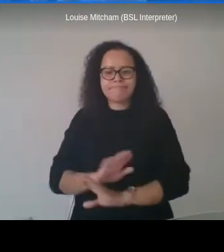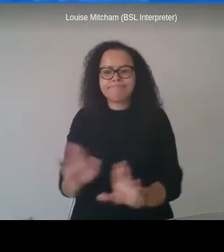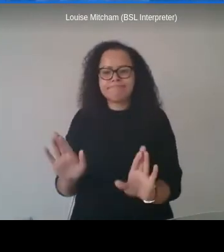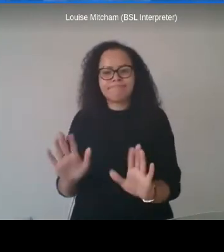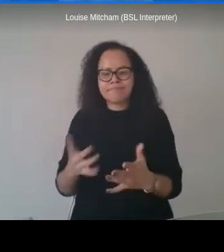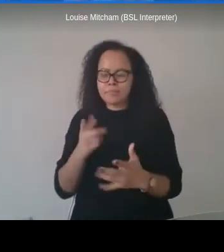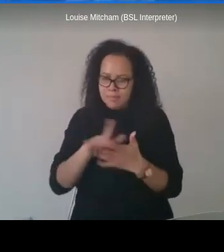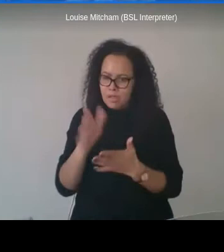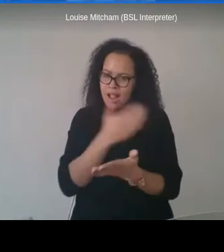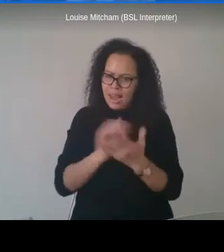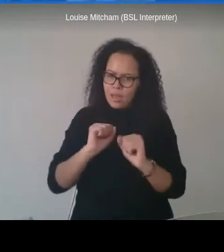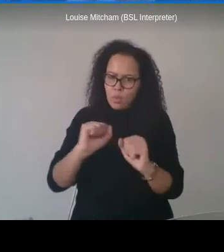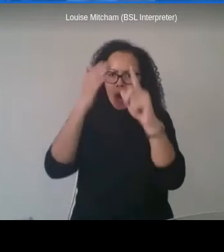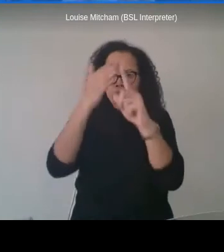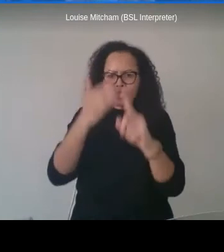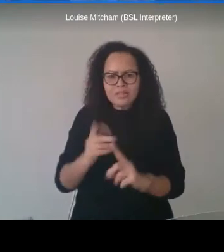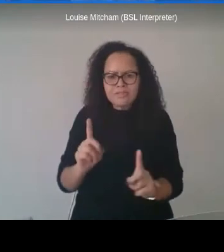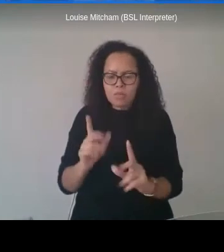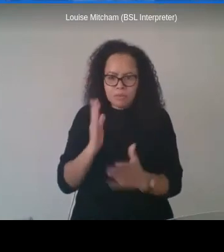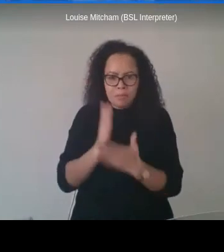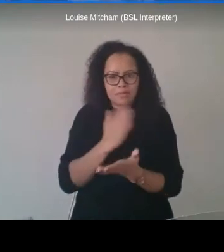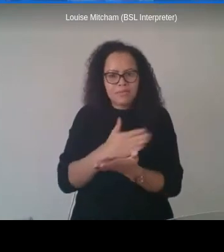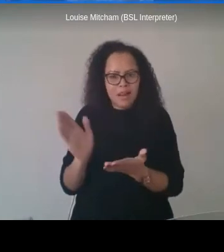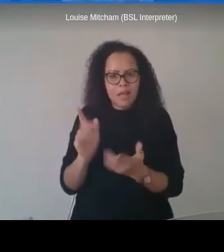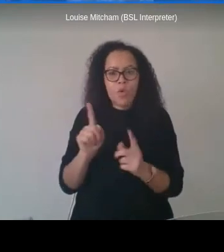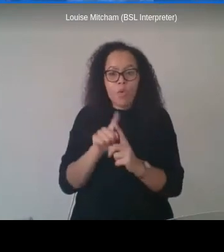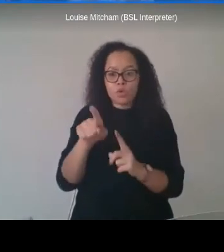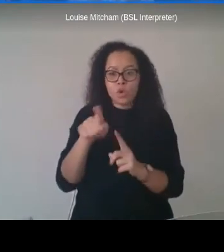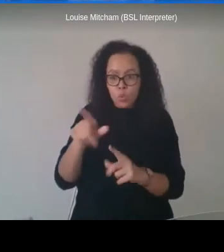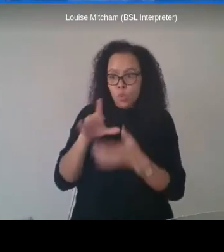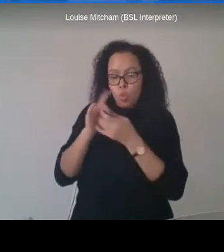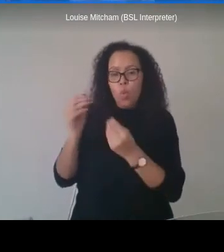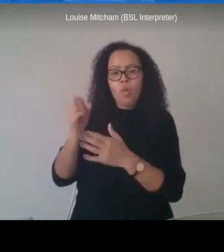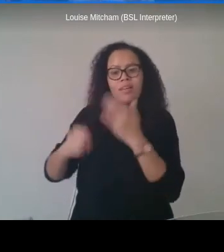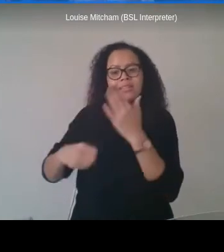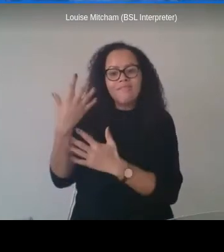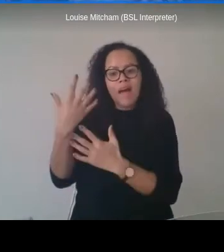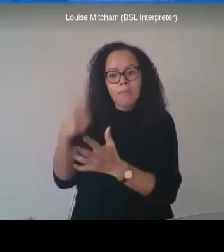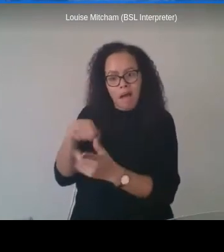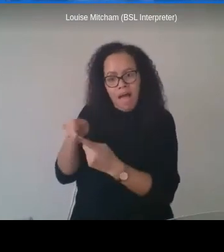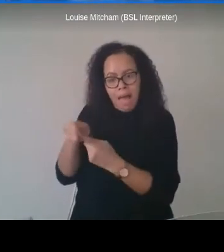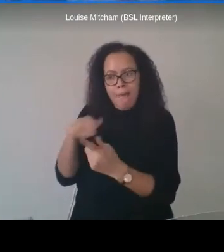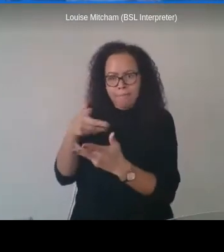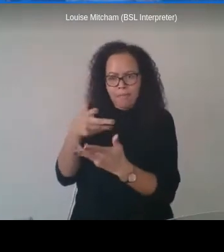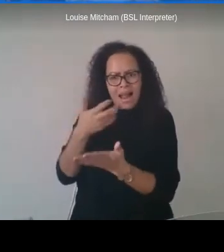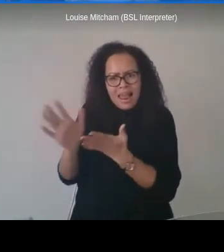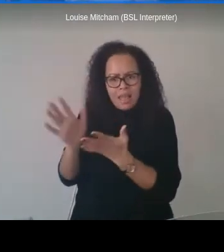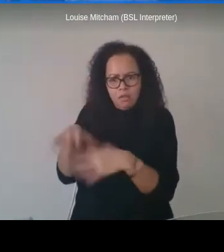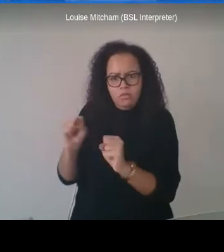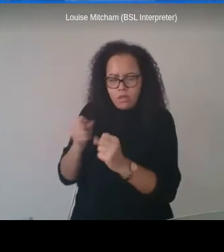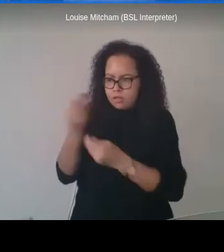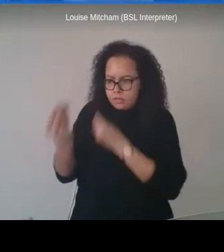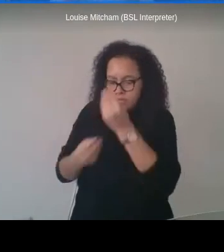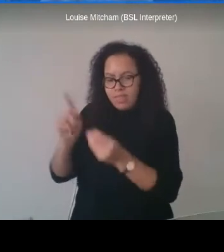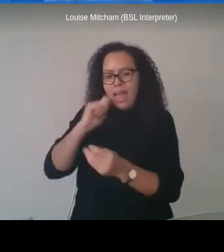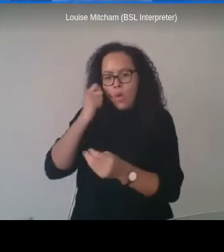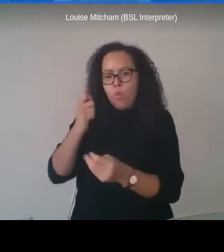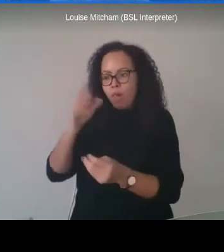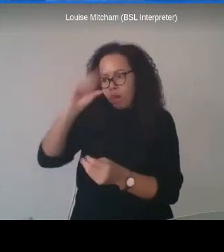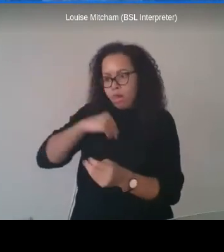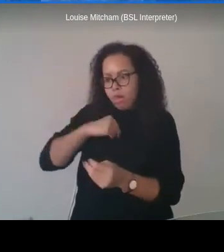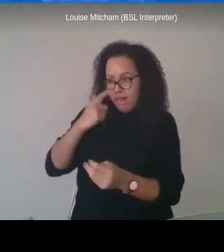objectives are, and be clear on what your objectives are to the developers, because they will tell you then and there if their systems can do it.